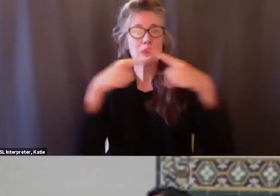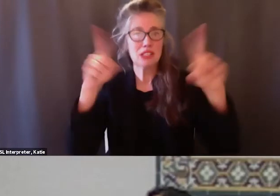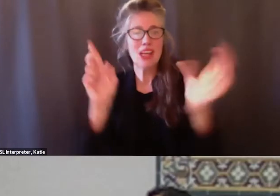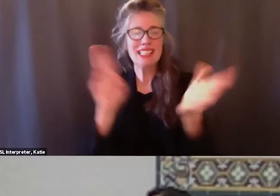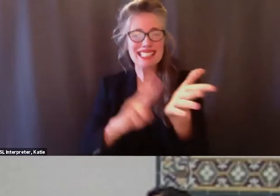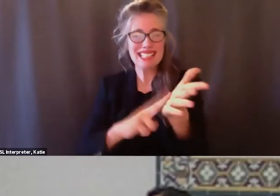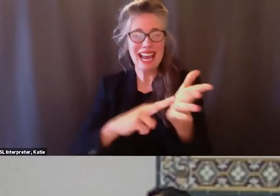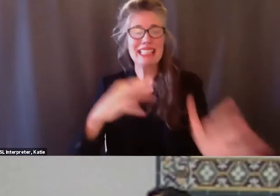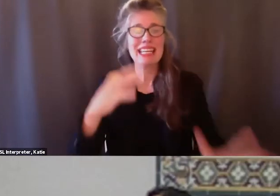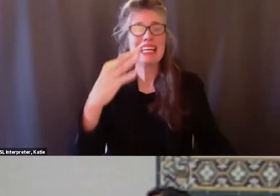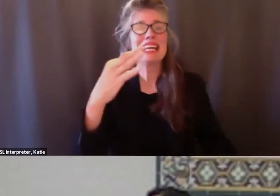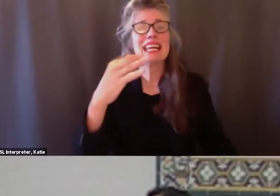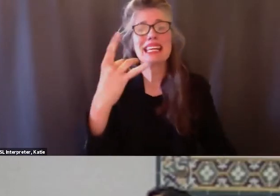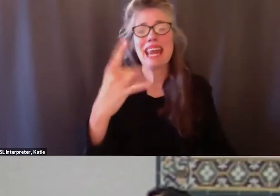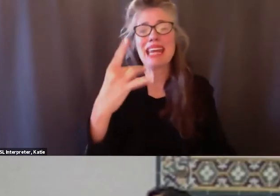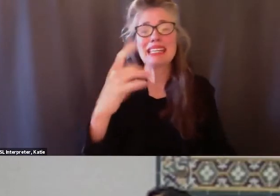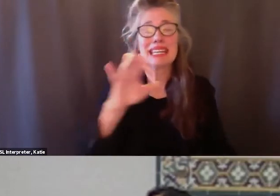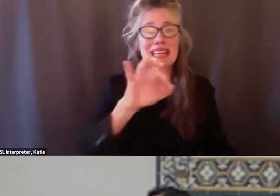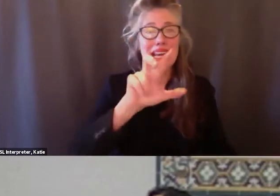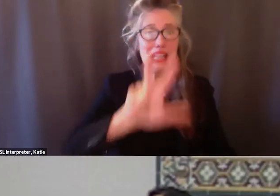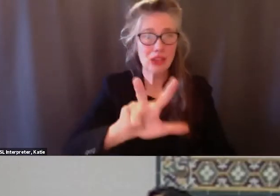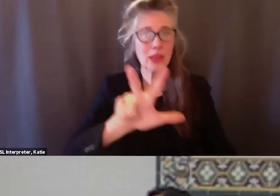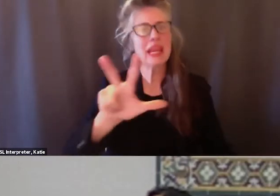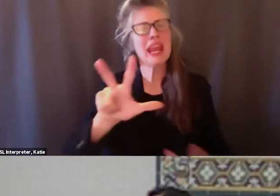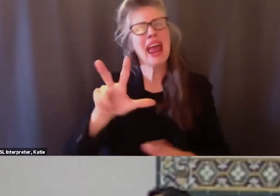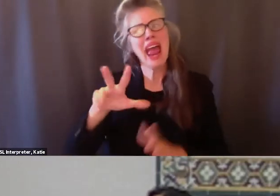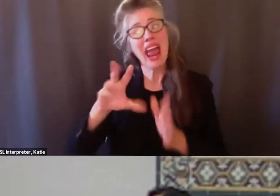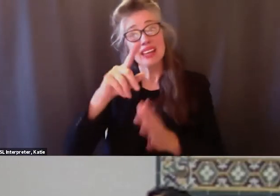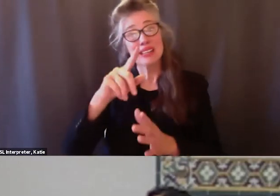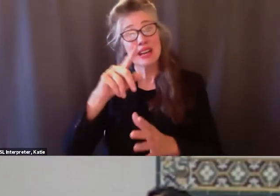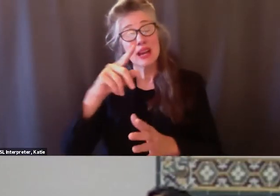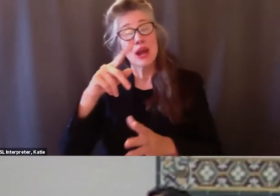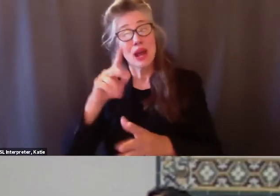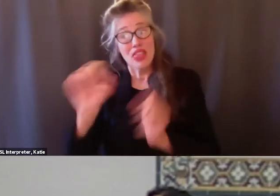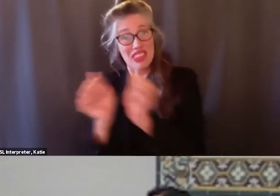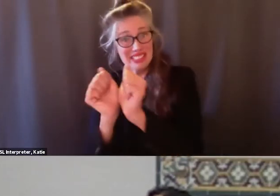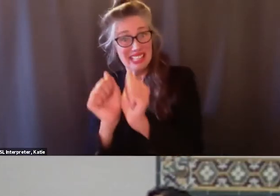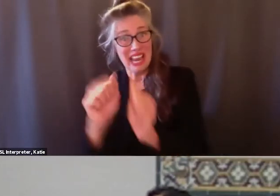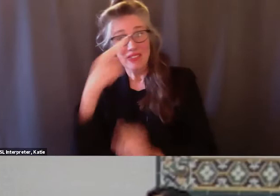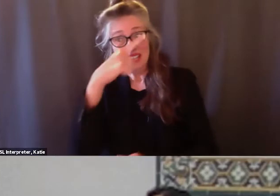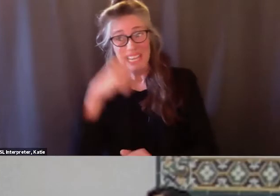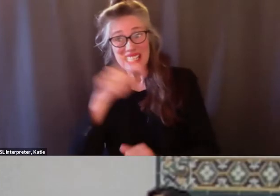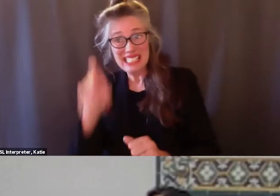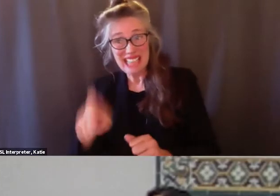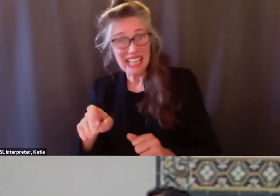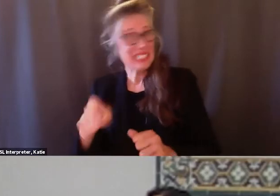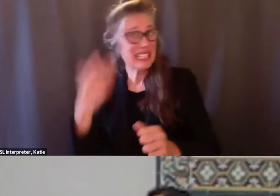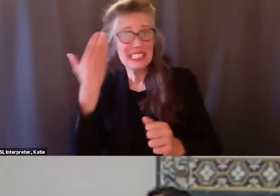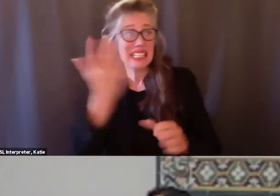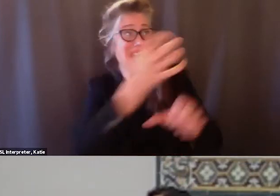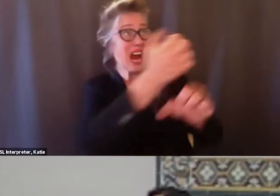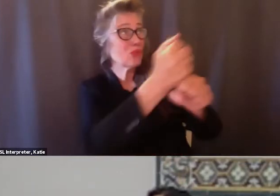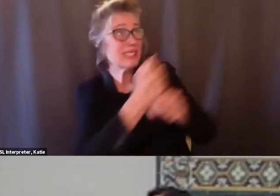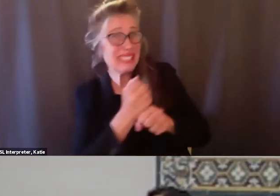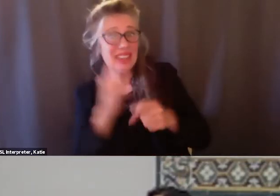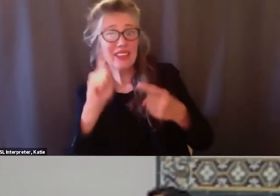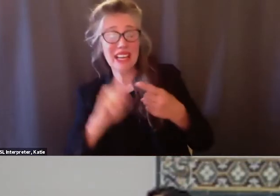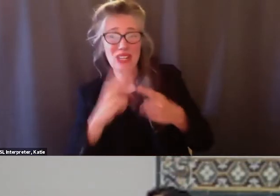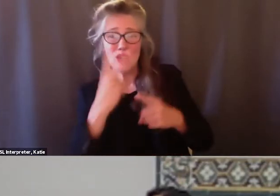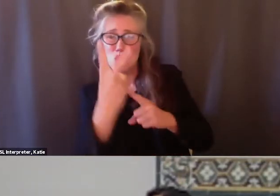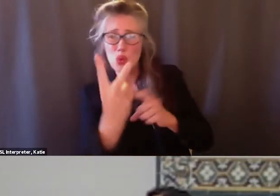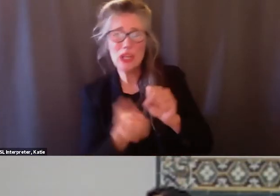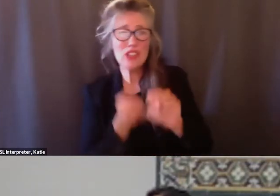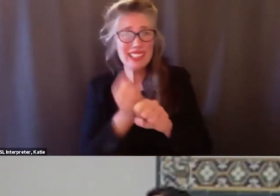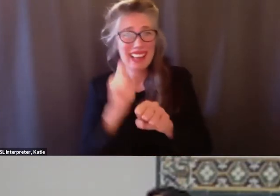didn't get it to 2 years later, in 1865. So to imagine 2 years, you're still doing these things, and some of the, there's been signed